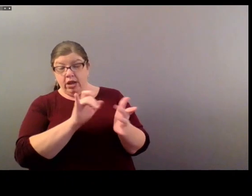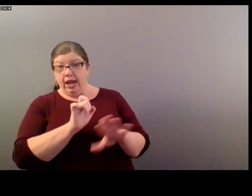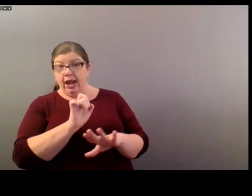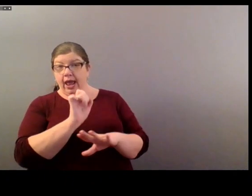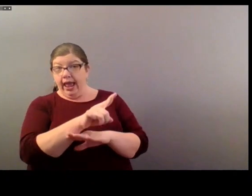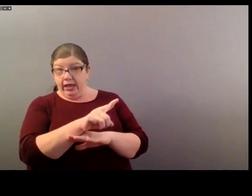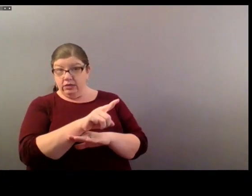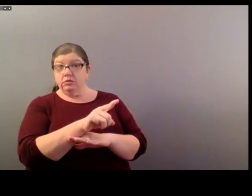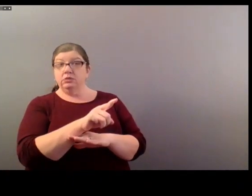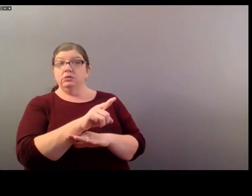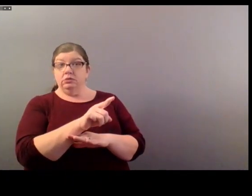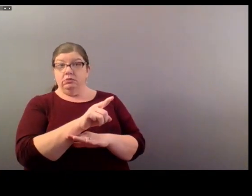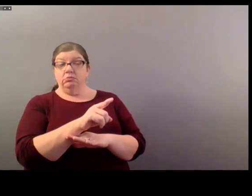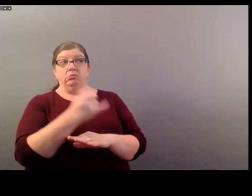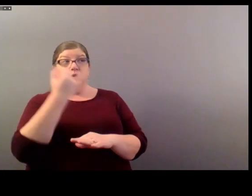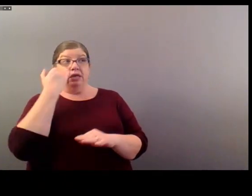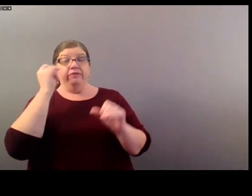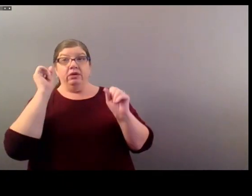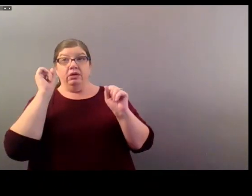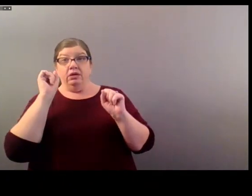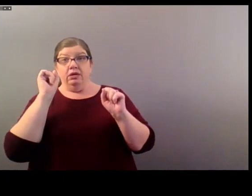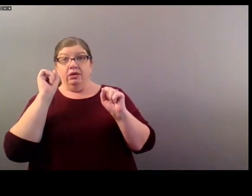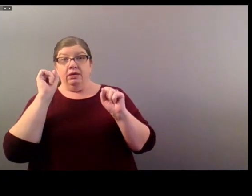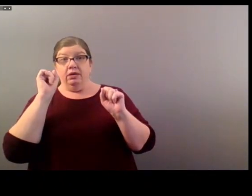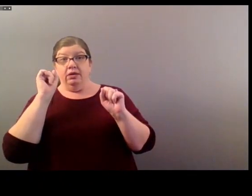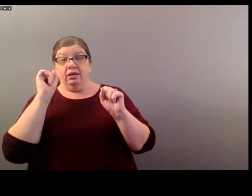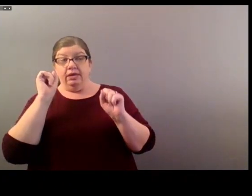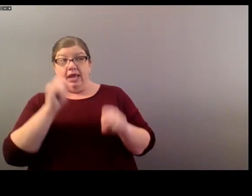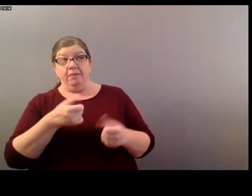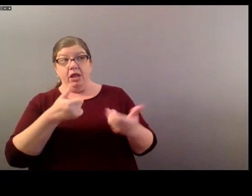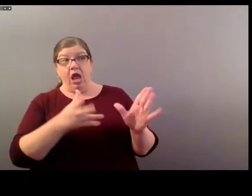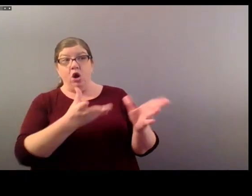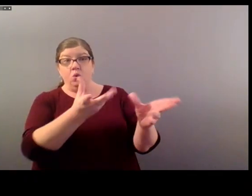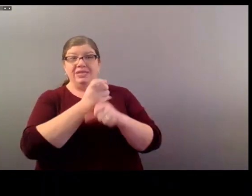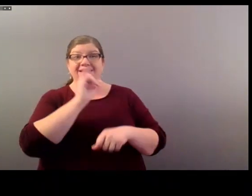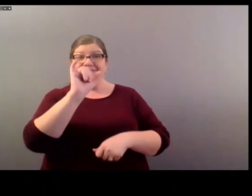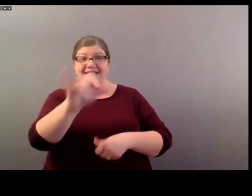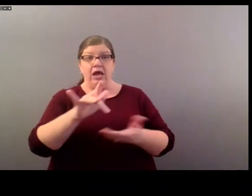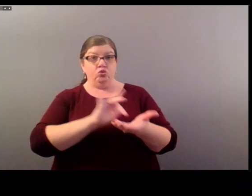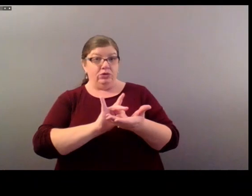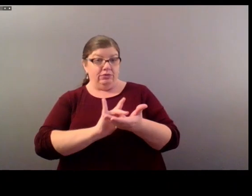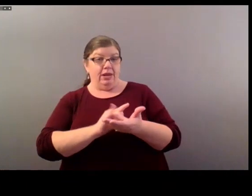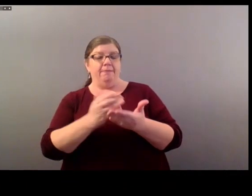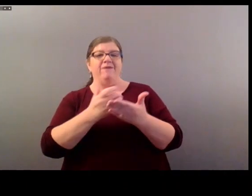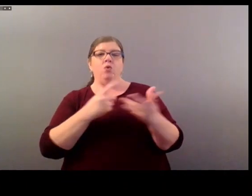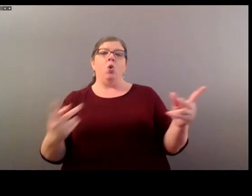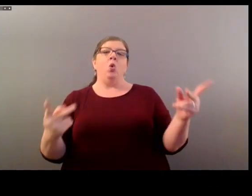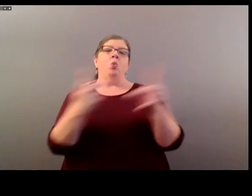if they could be evaluated to receive this kind of treatment before they get too sick.